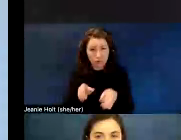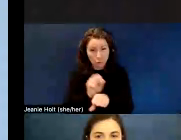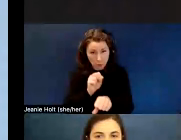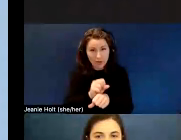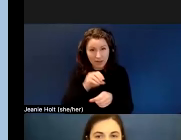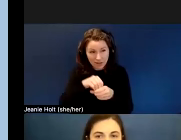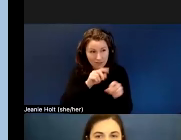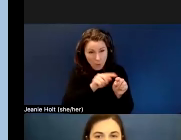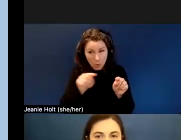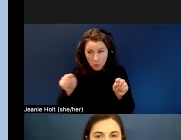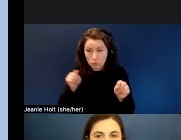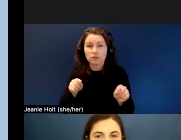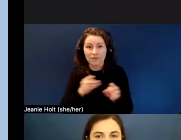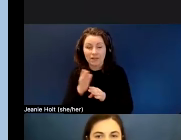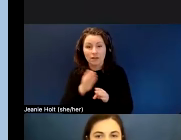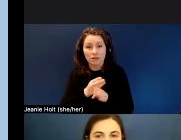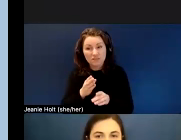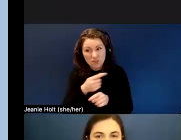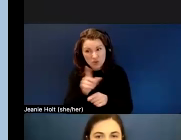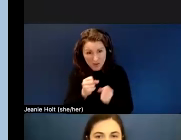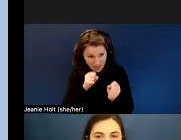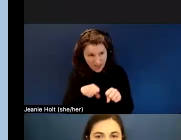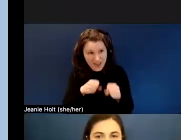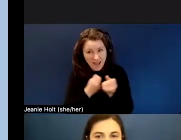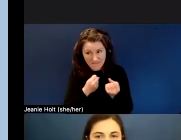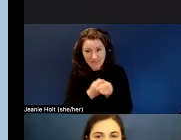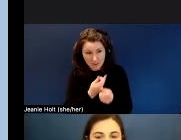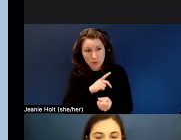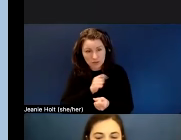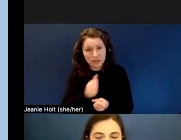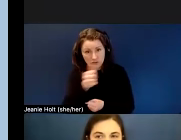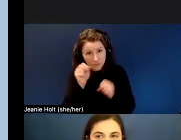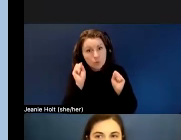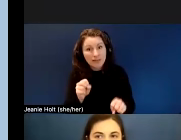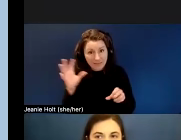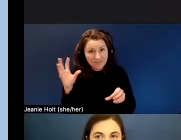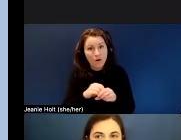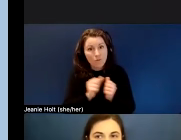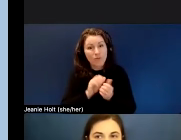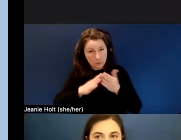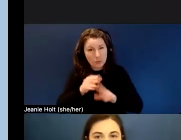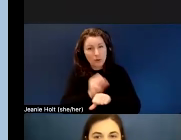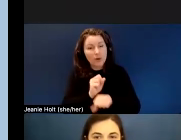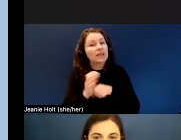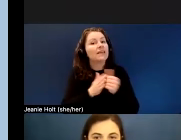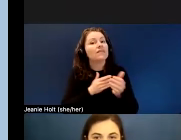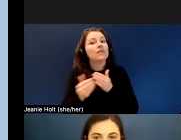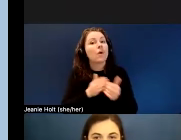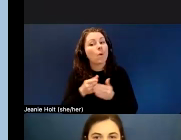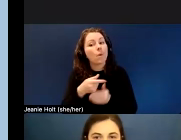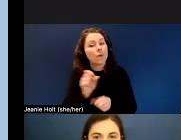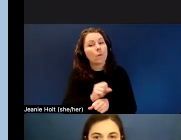are aware that they are allowed to advocate personally and they're allowed to be involved in their community, even though they might be working for